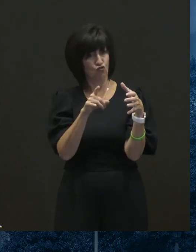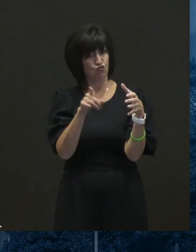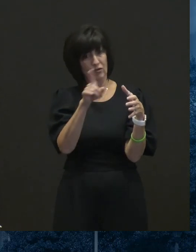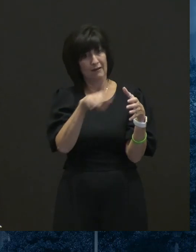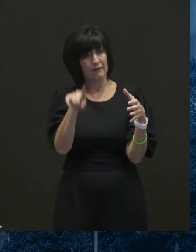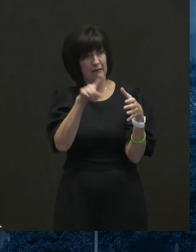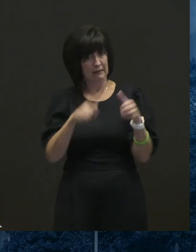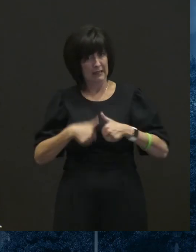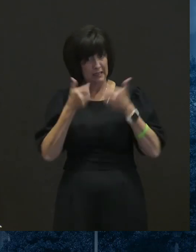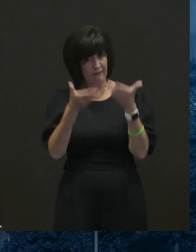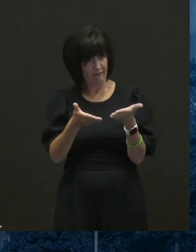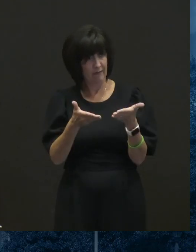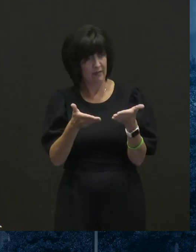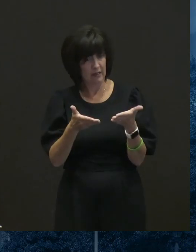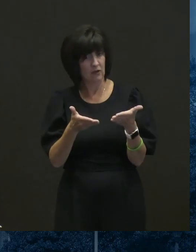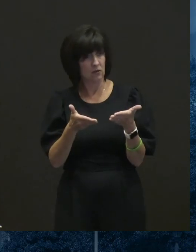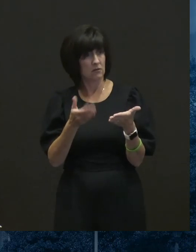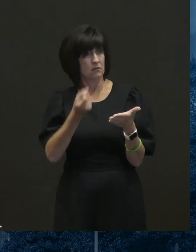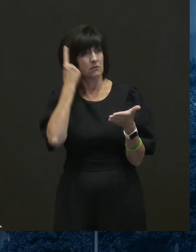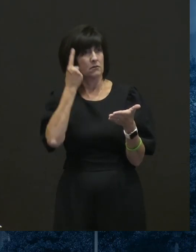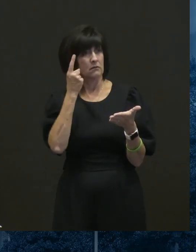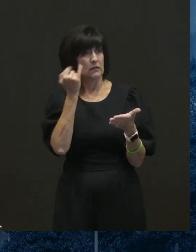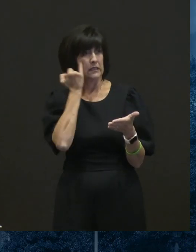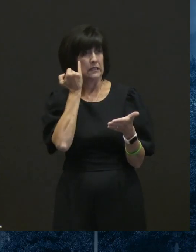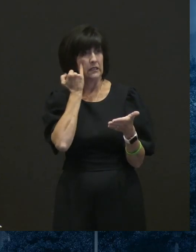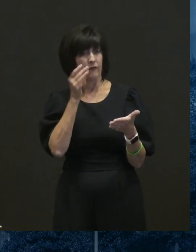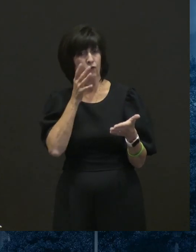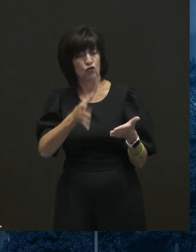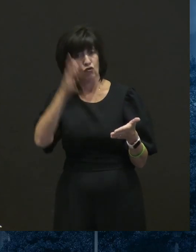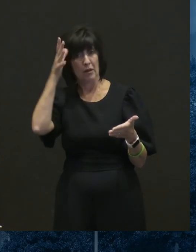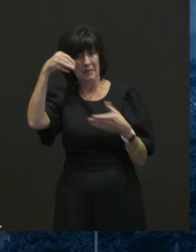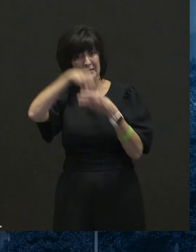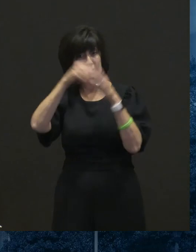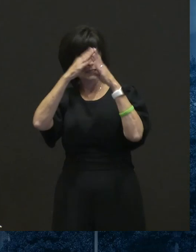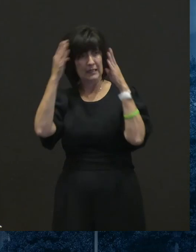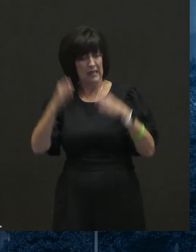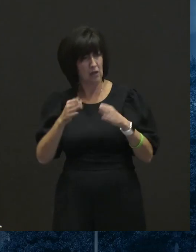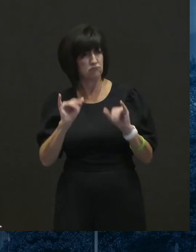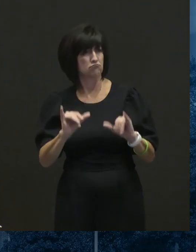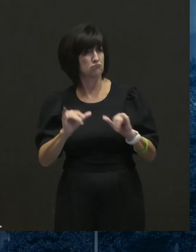with. I think it's little things like that, and it's